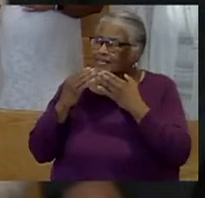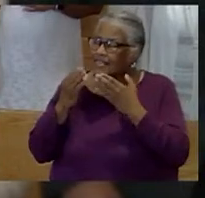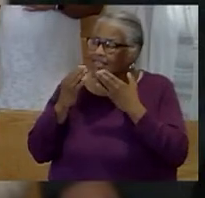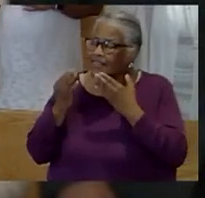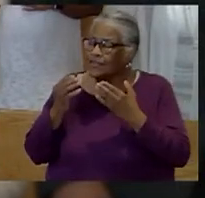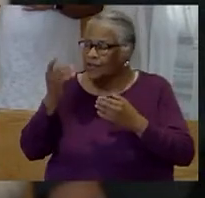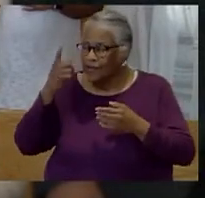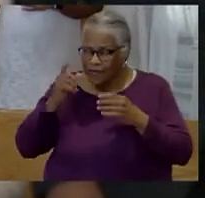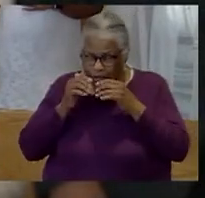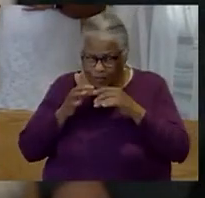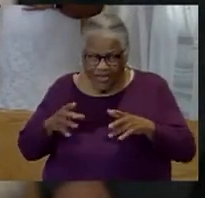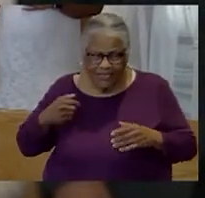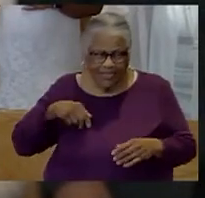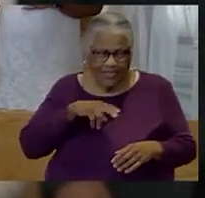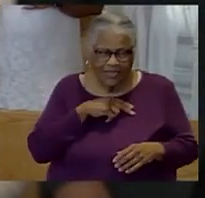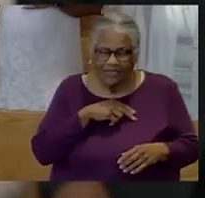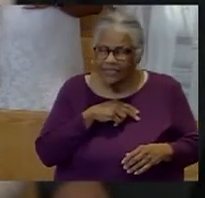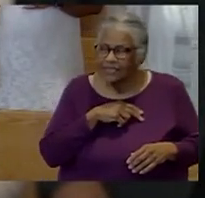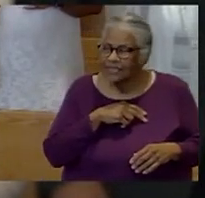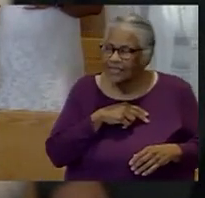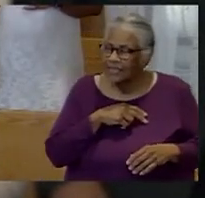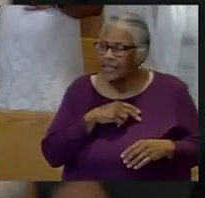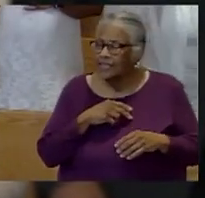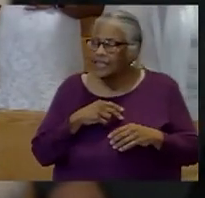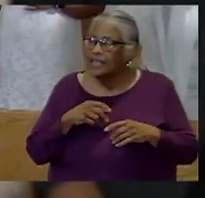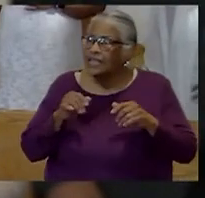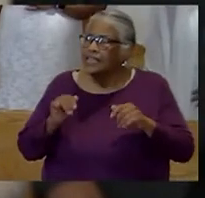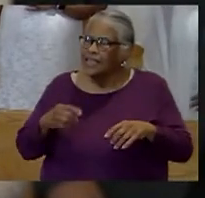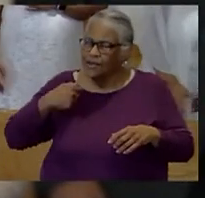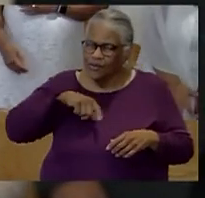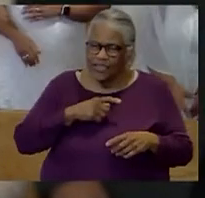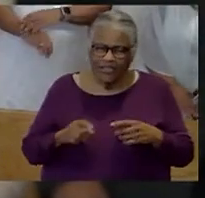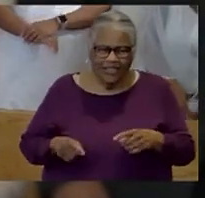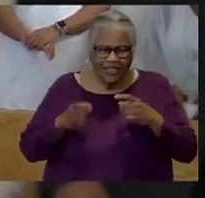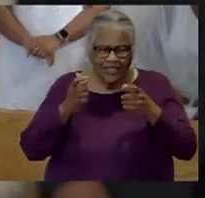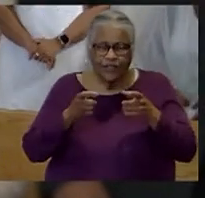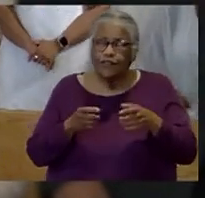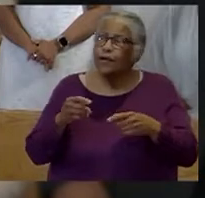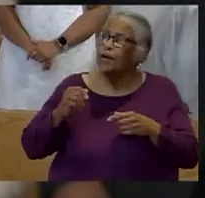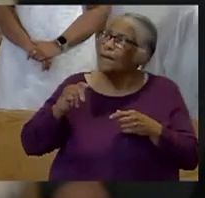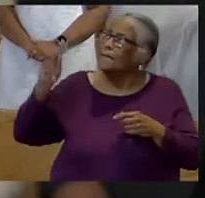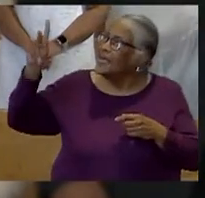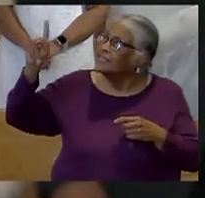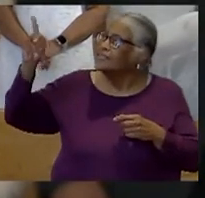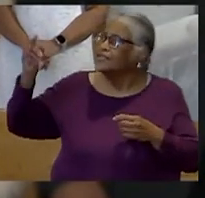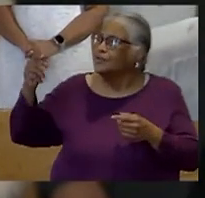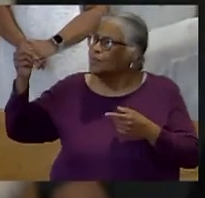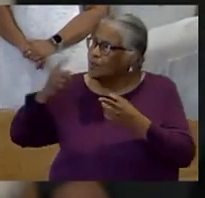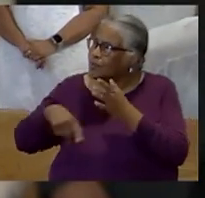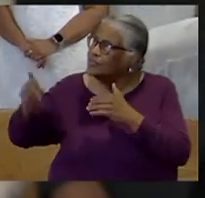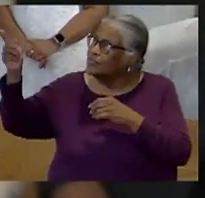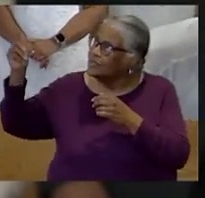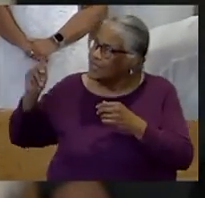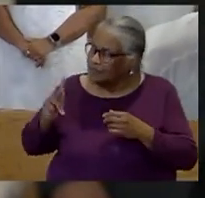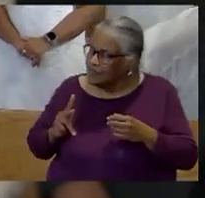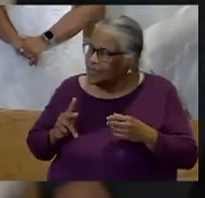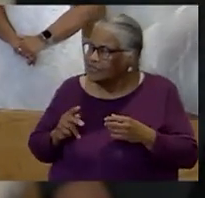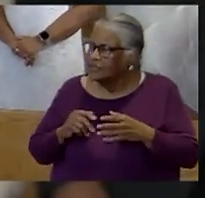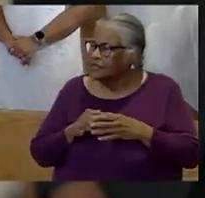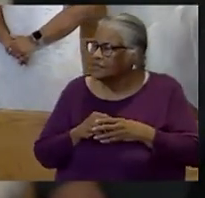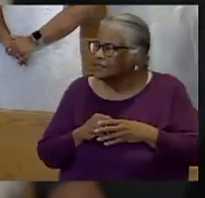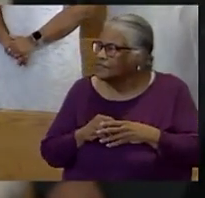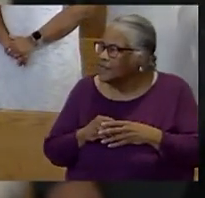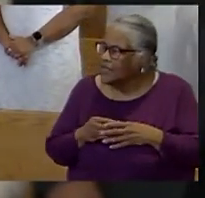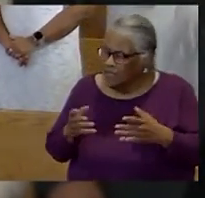for blessing us, Holy Father God, that we may be able to give back to you, Lord God, for the upbuilding of your kingdom.